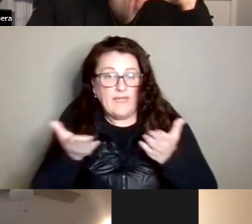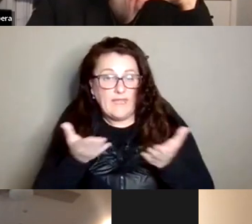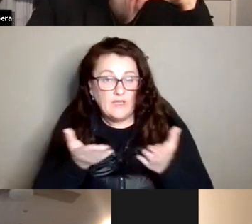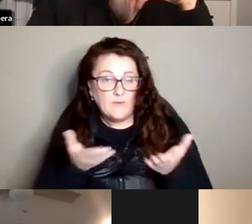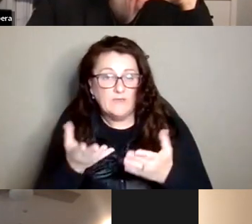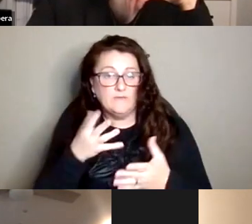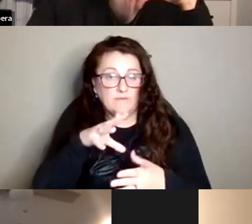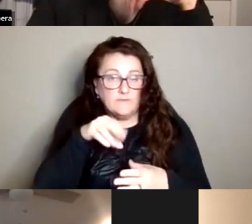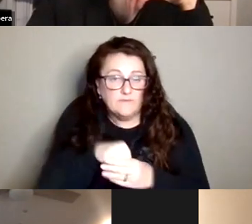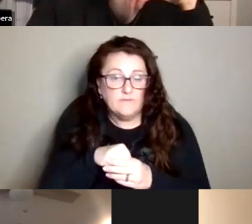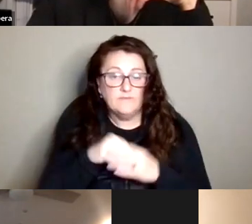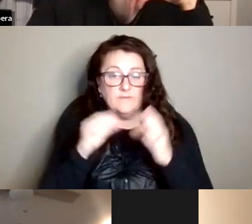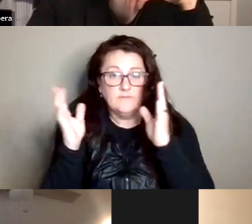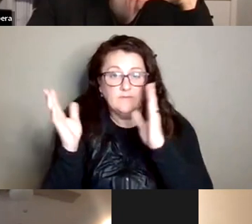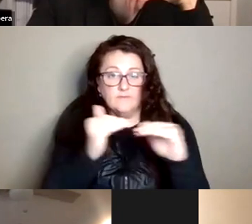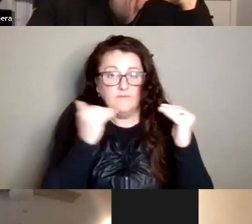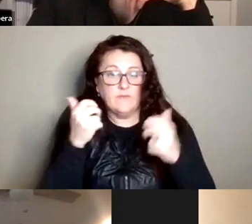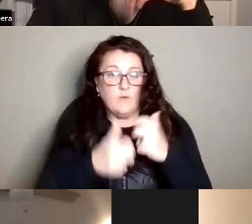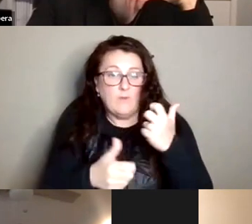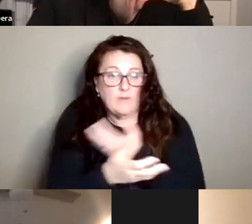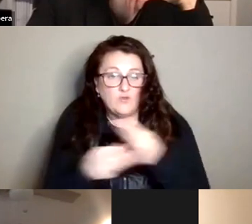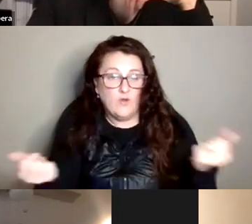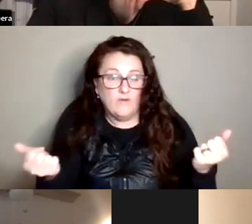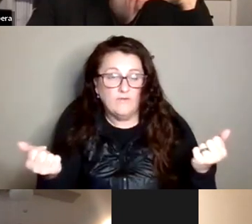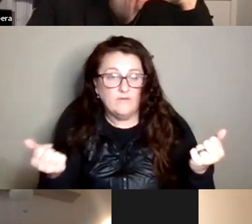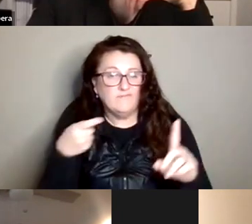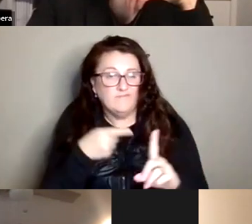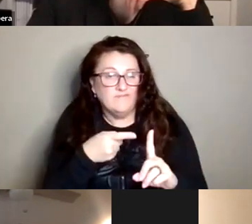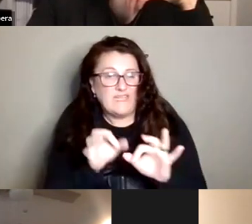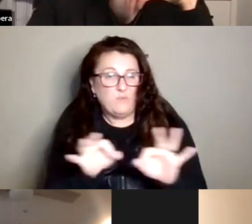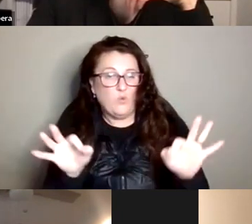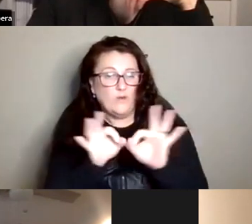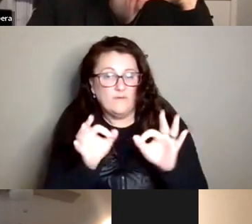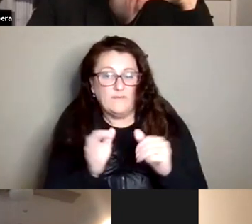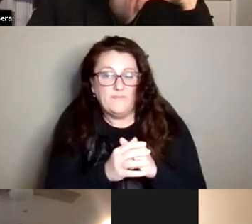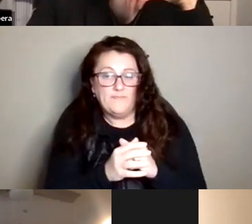bottleneck analysis and solving problems is a key issue, because